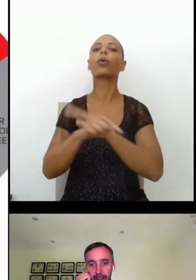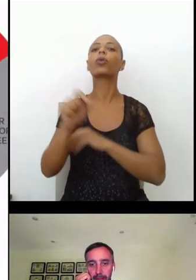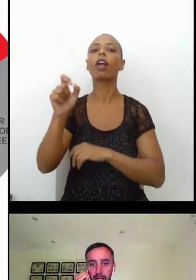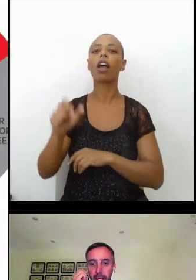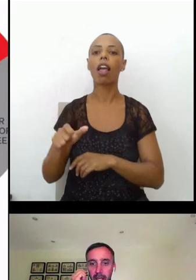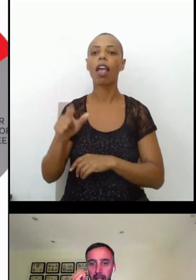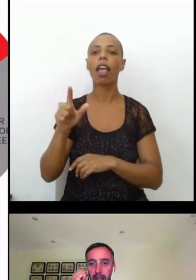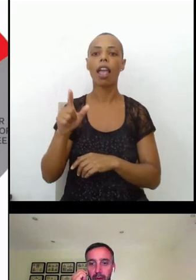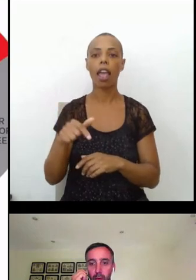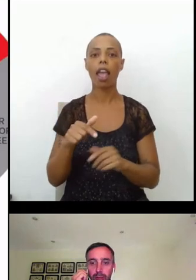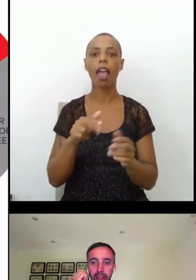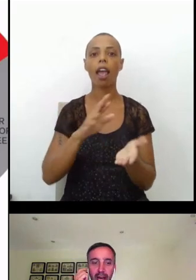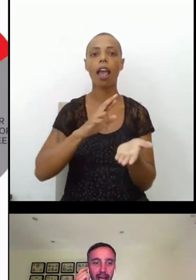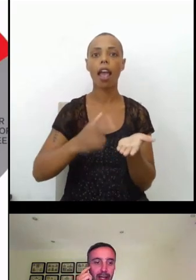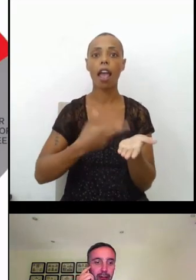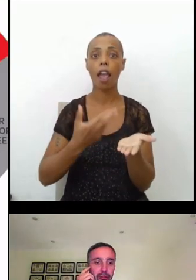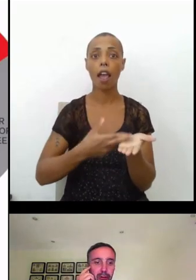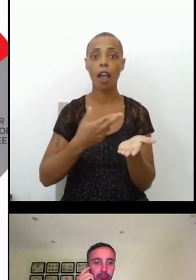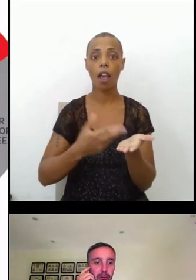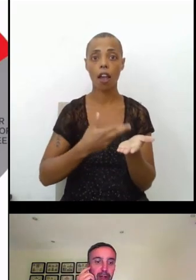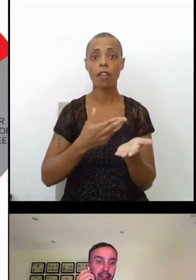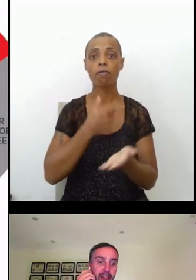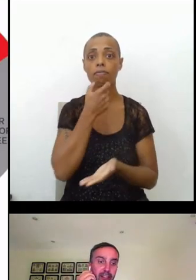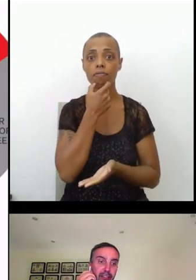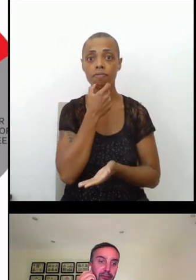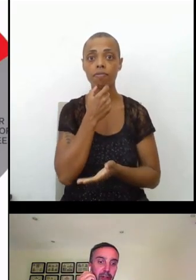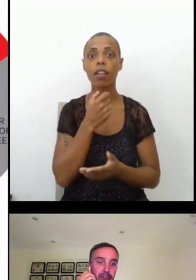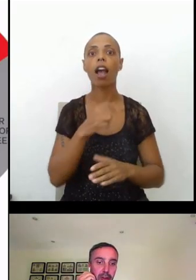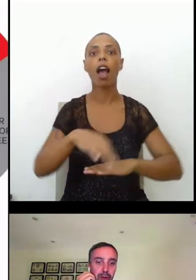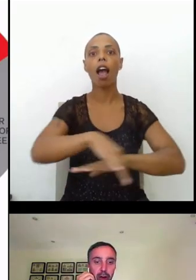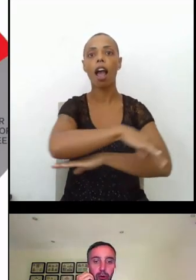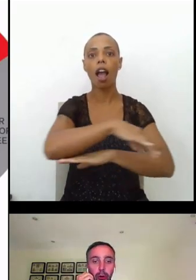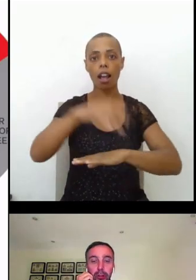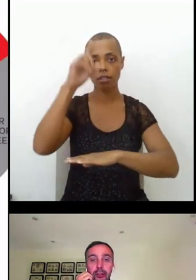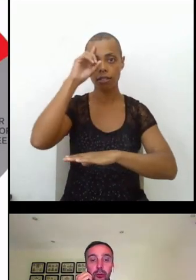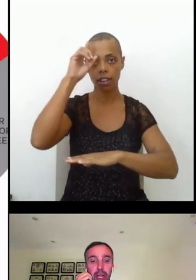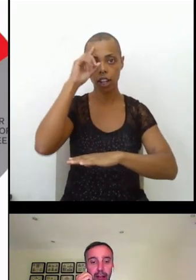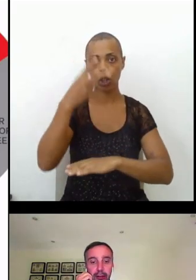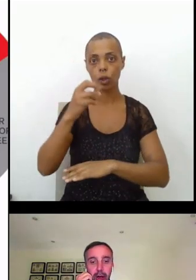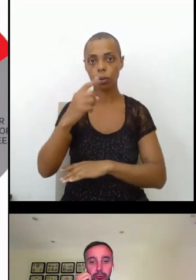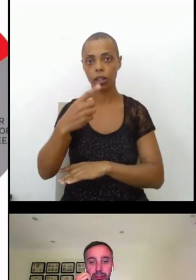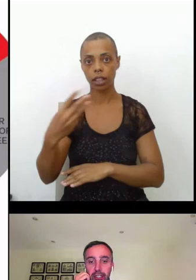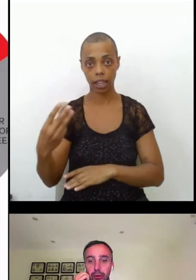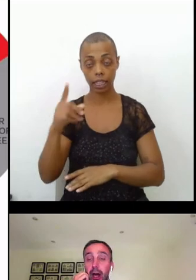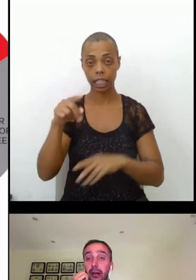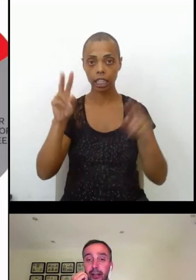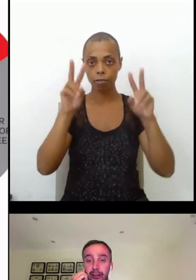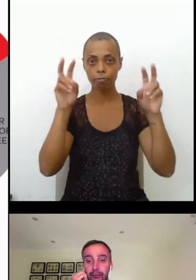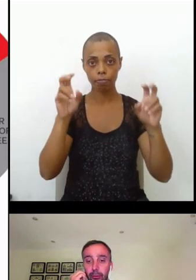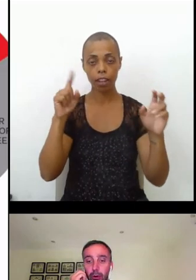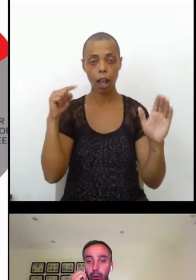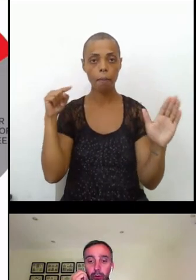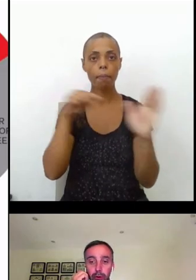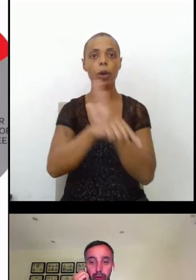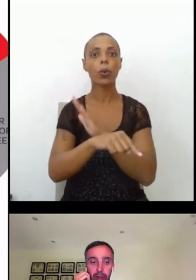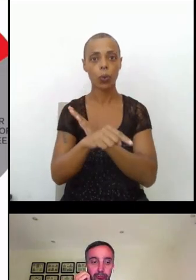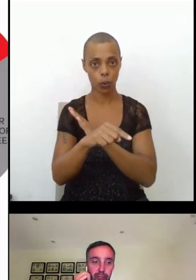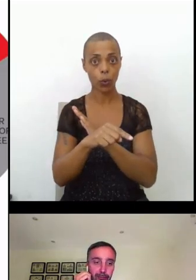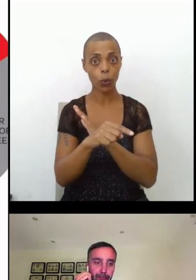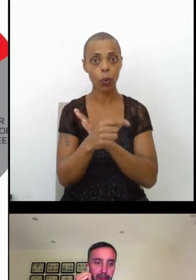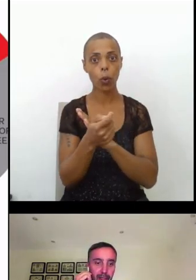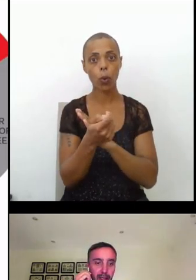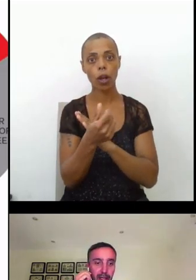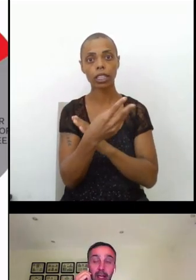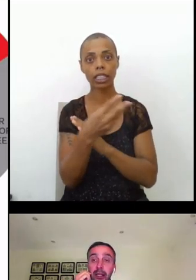2013. it was the title of a representative survey of almost 300 homosexual Architects from all over